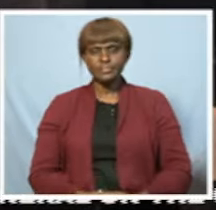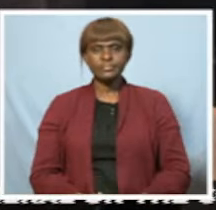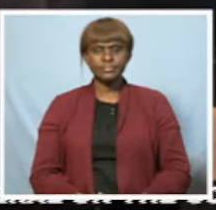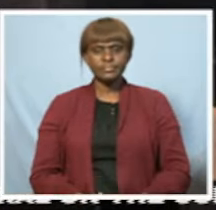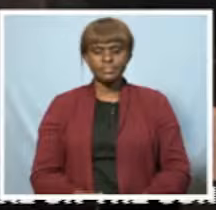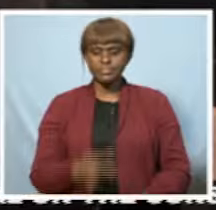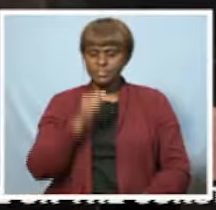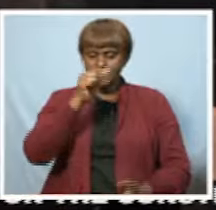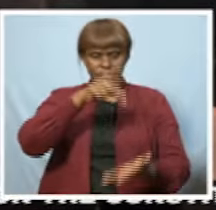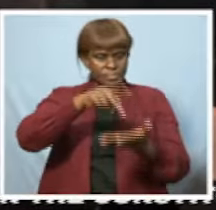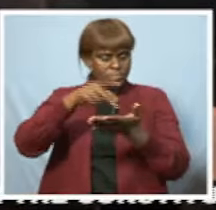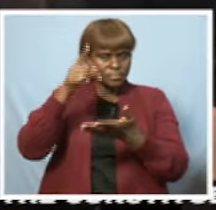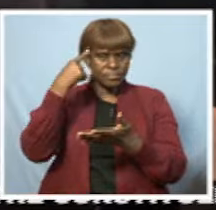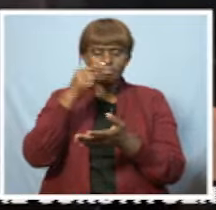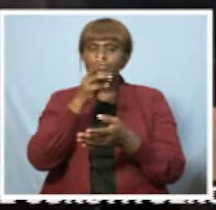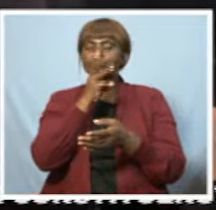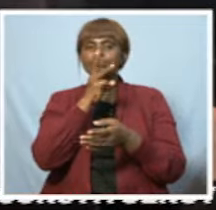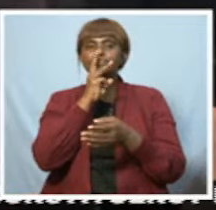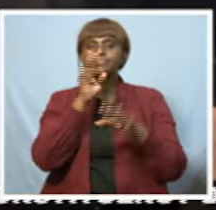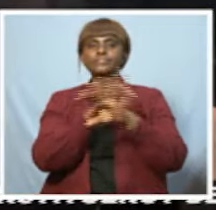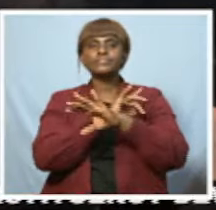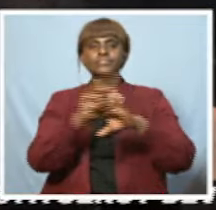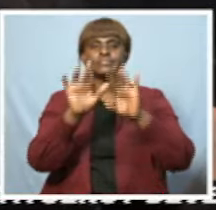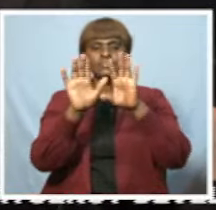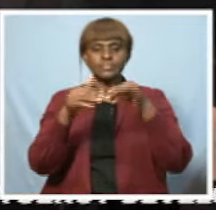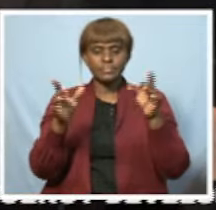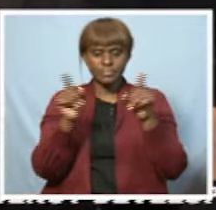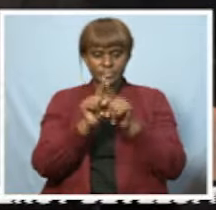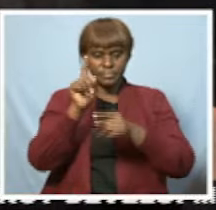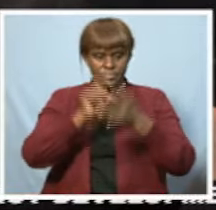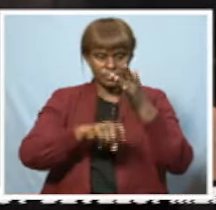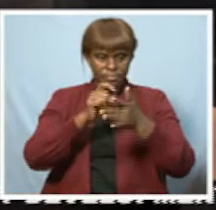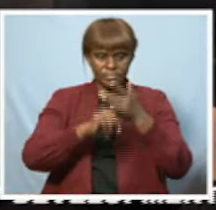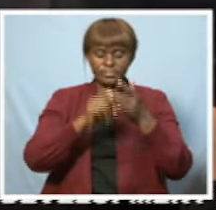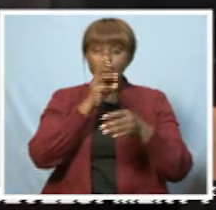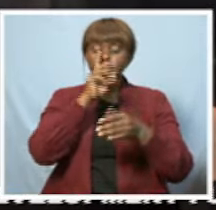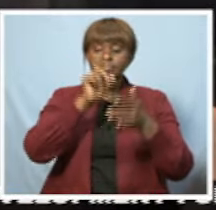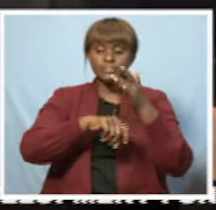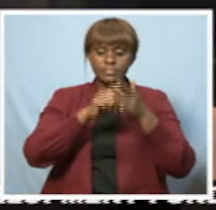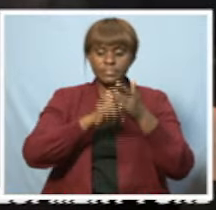You don't pay for a dry borehole. And the cost of drilling a borehole